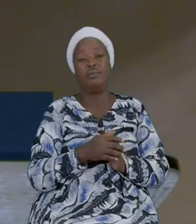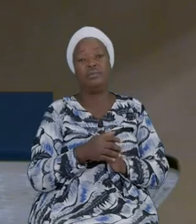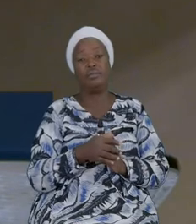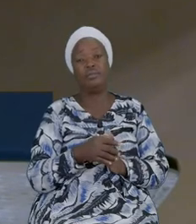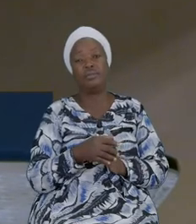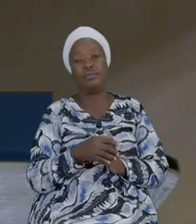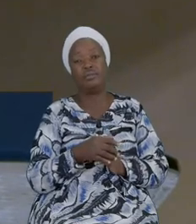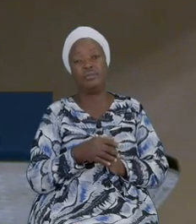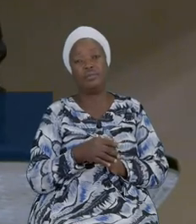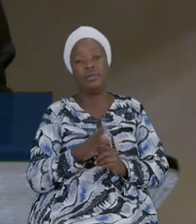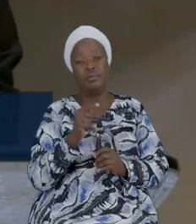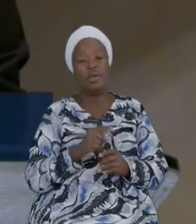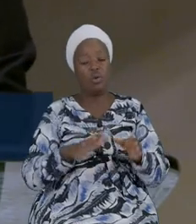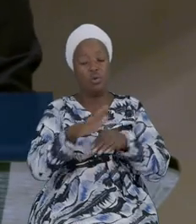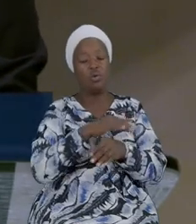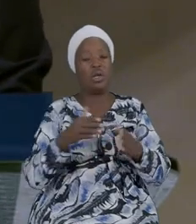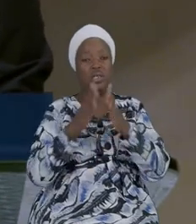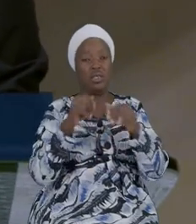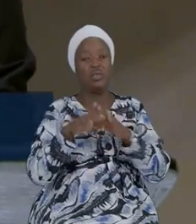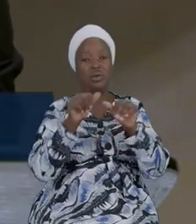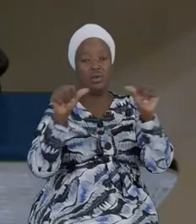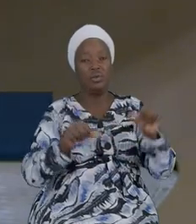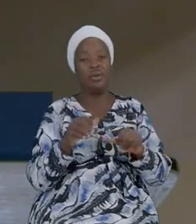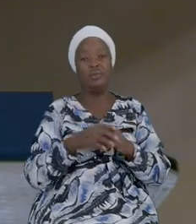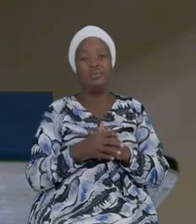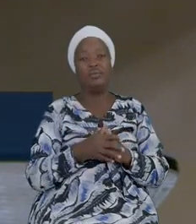the leaders, your local leaders in your area.